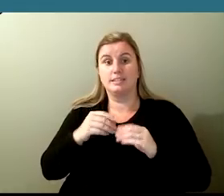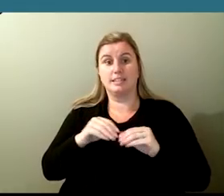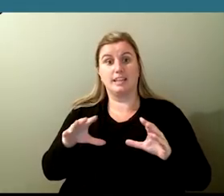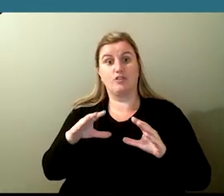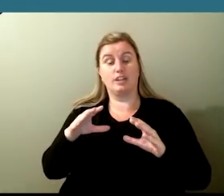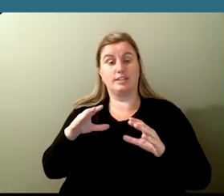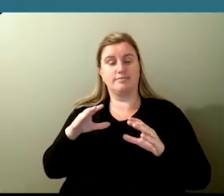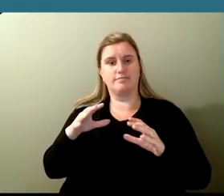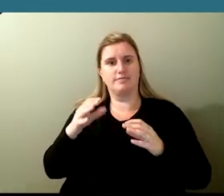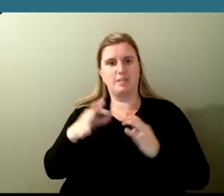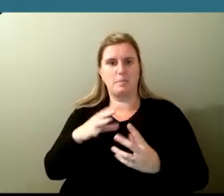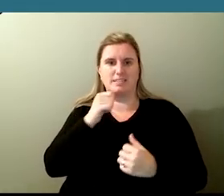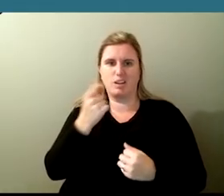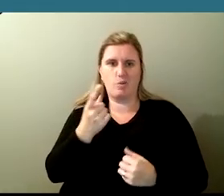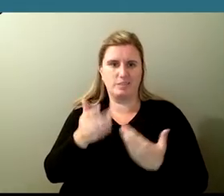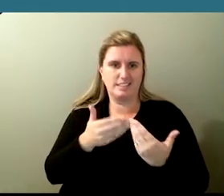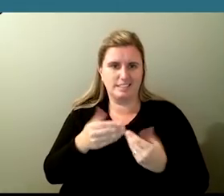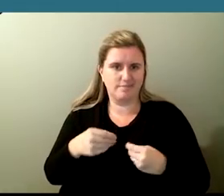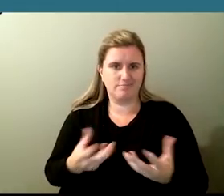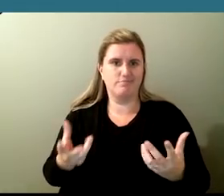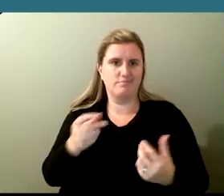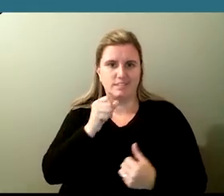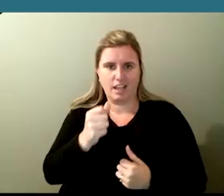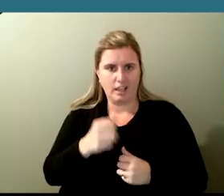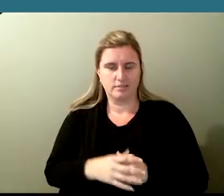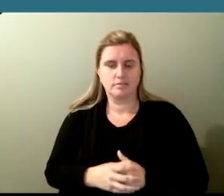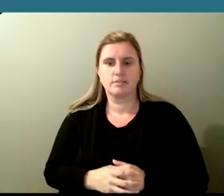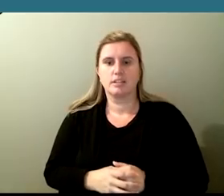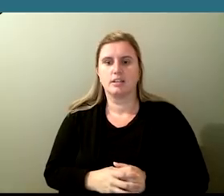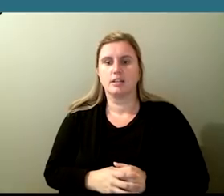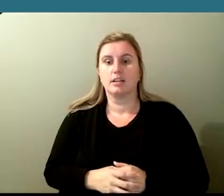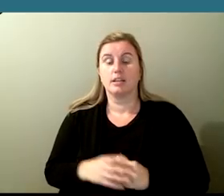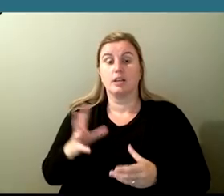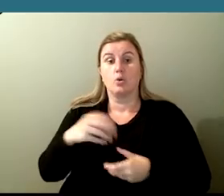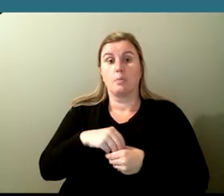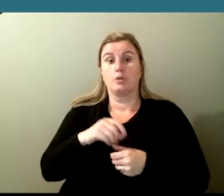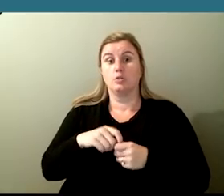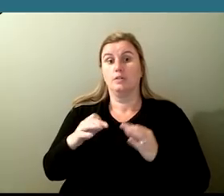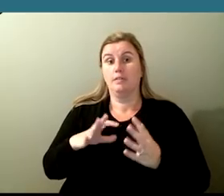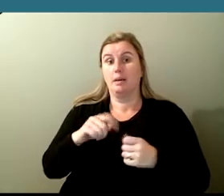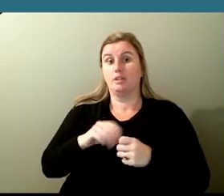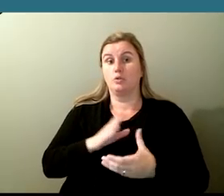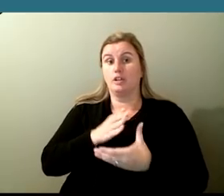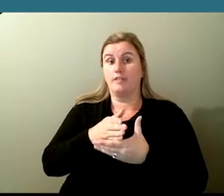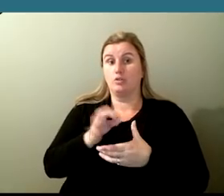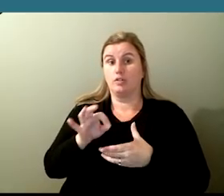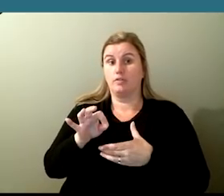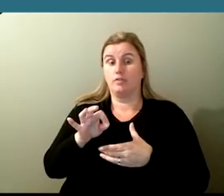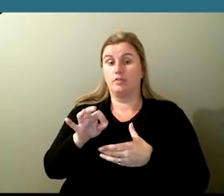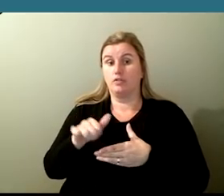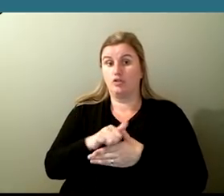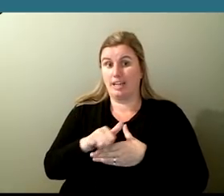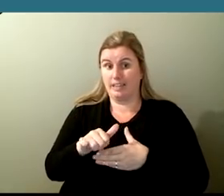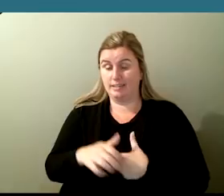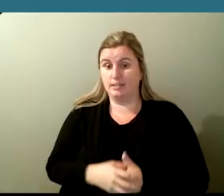not always very easy. And incorporating feedback into an intervention, a training